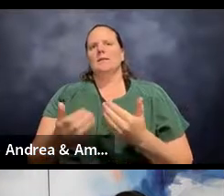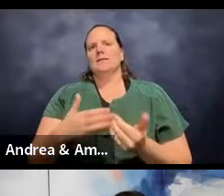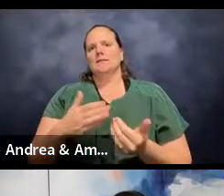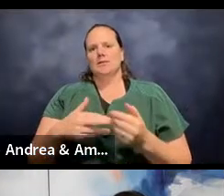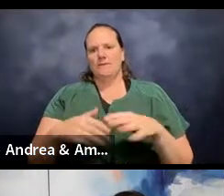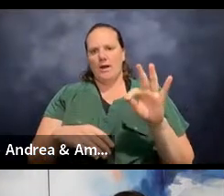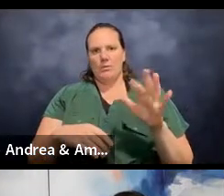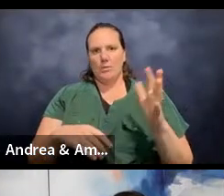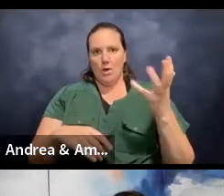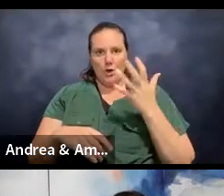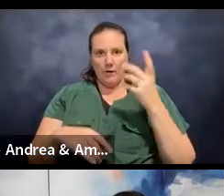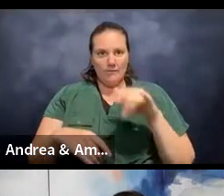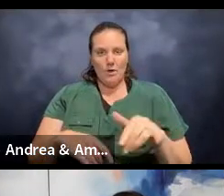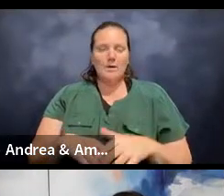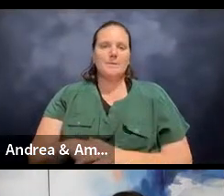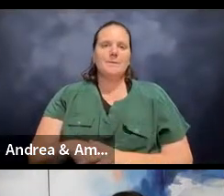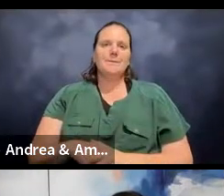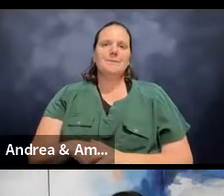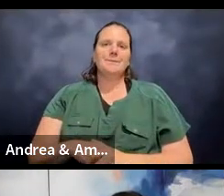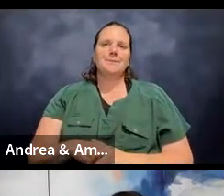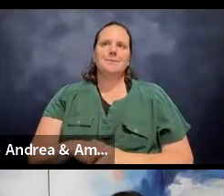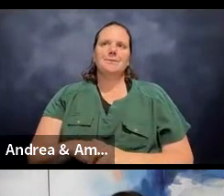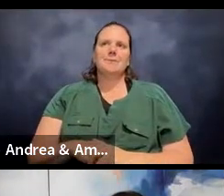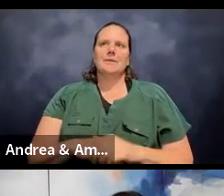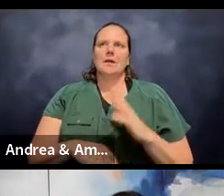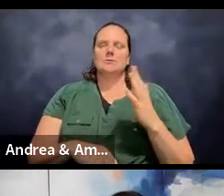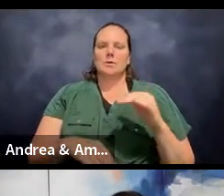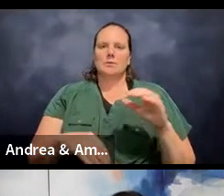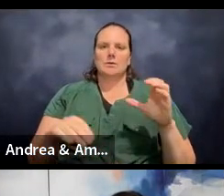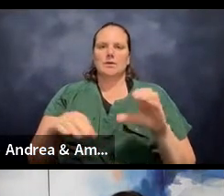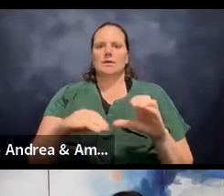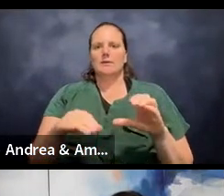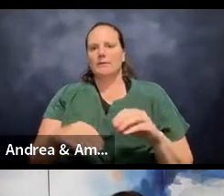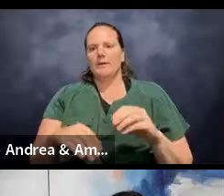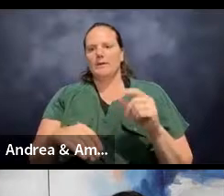We also, that's why we're doing these briefings